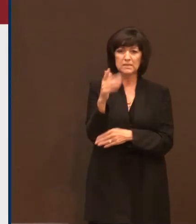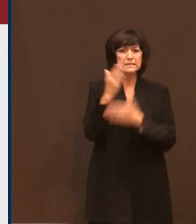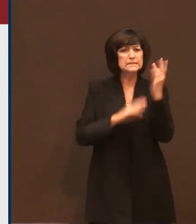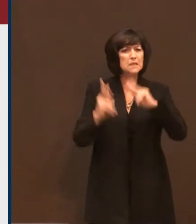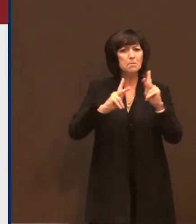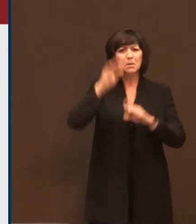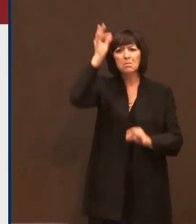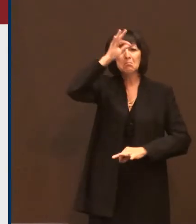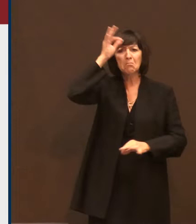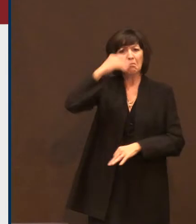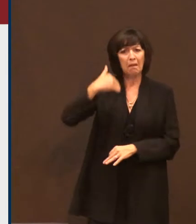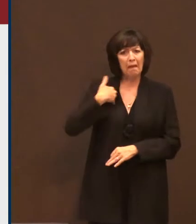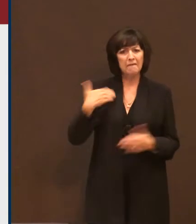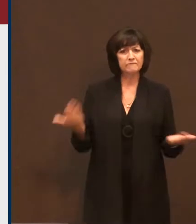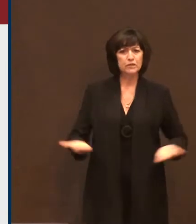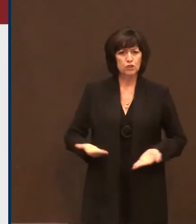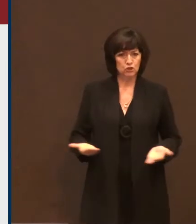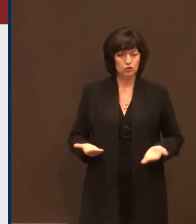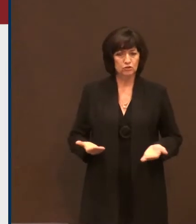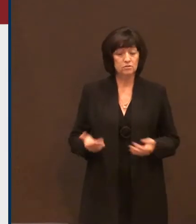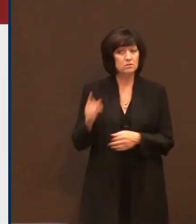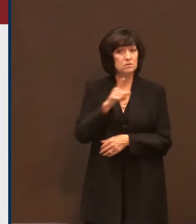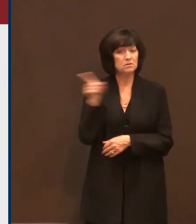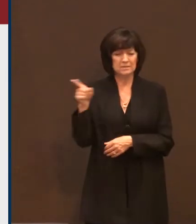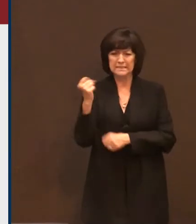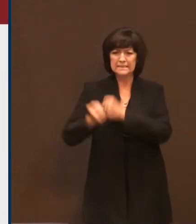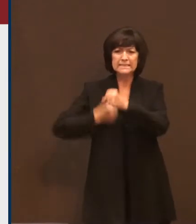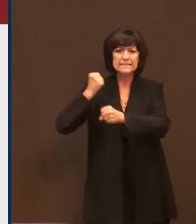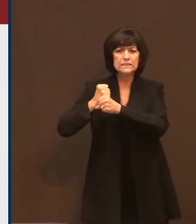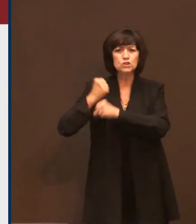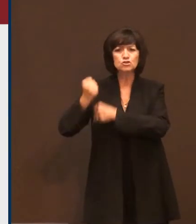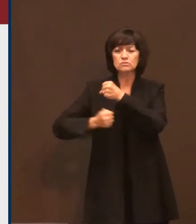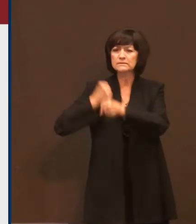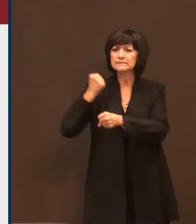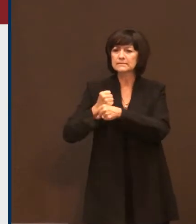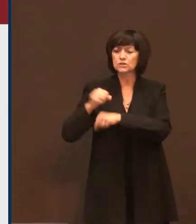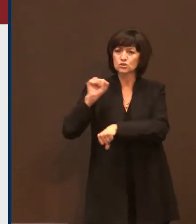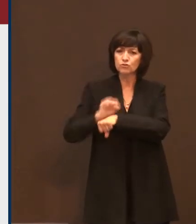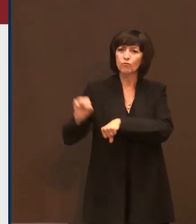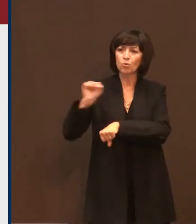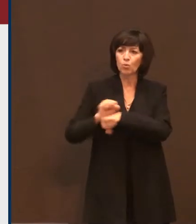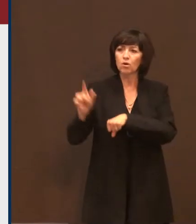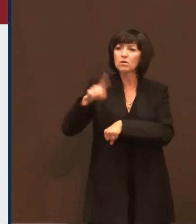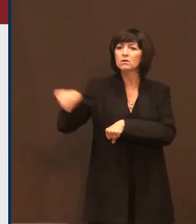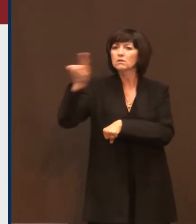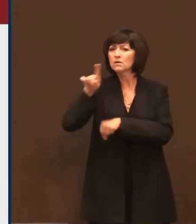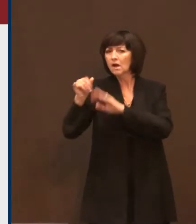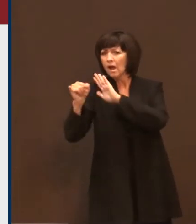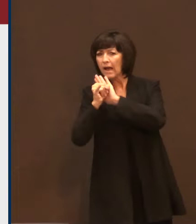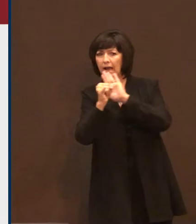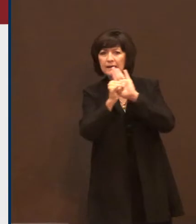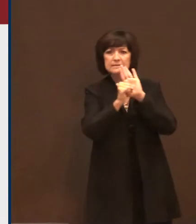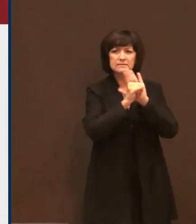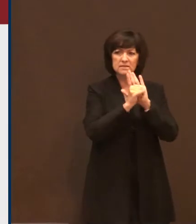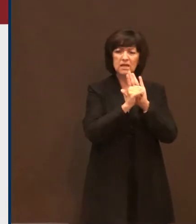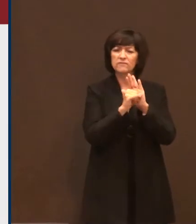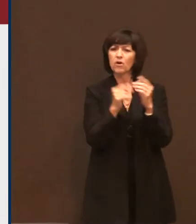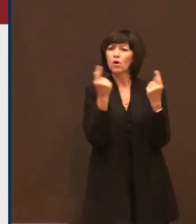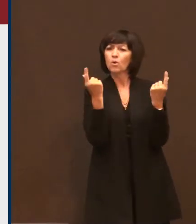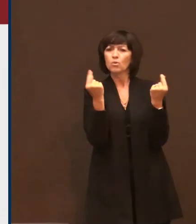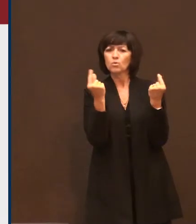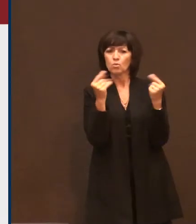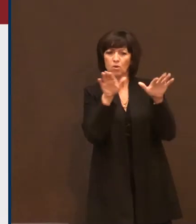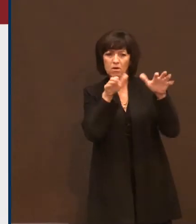focused on addressing the root causes of health inequities in our communities, knowing that health